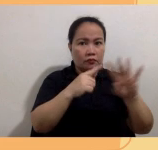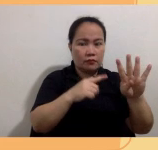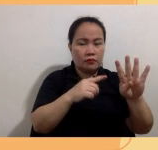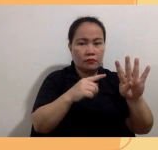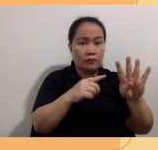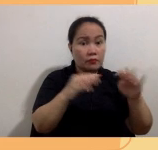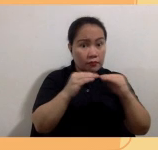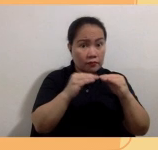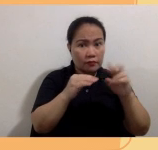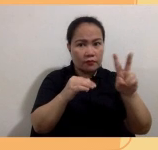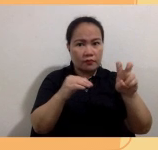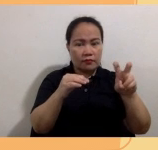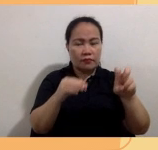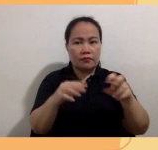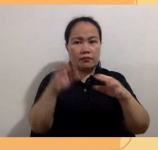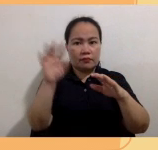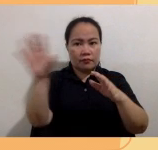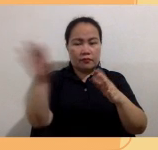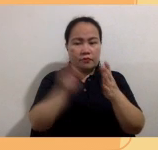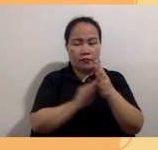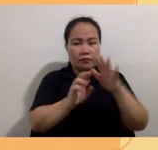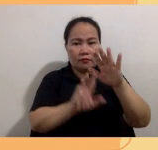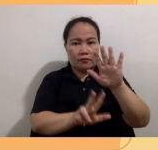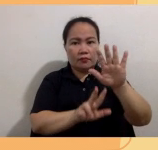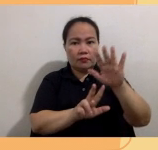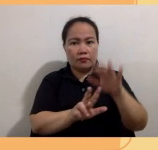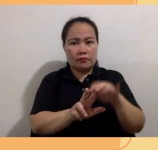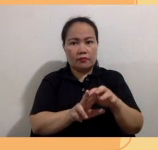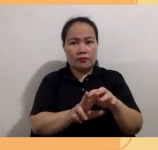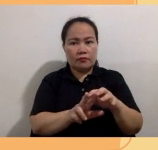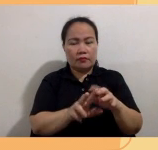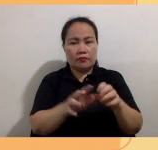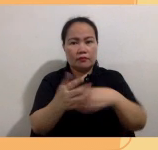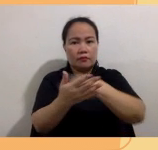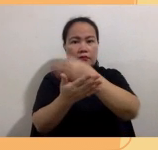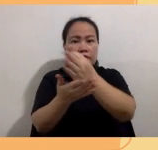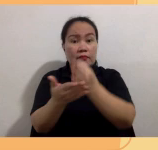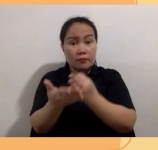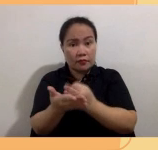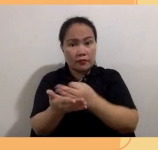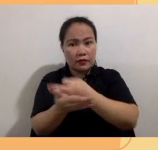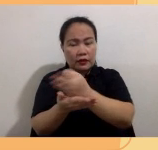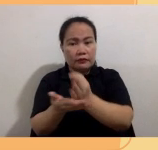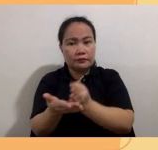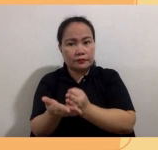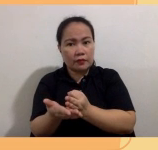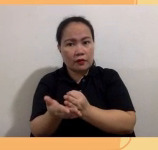Okay? And then we will just copy the denominator, which is 3. So we now have the factor